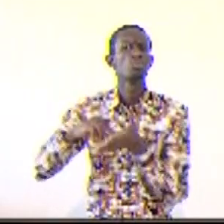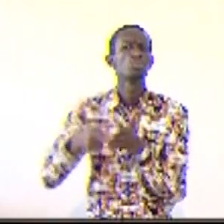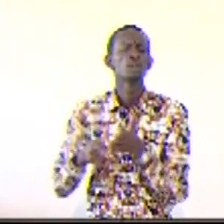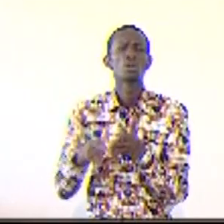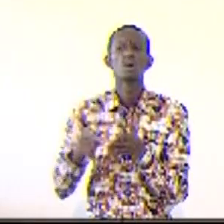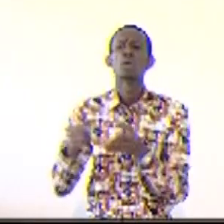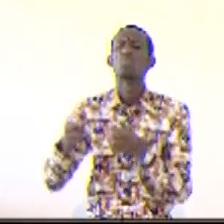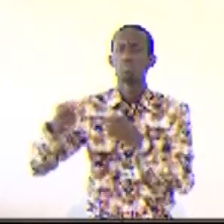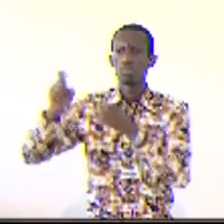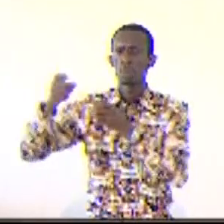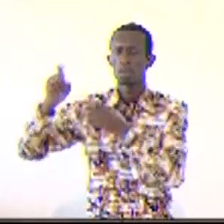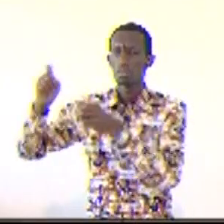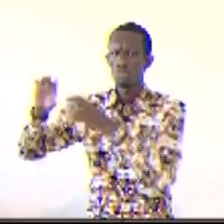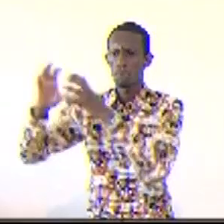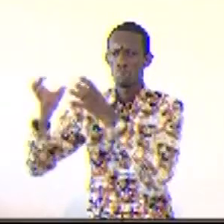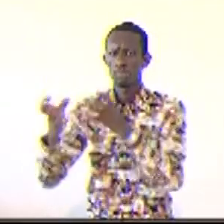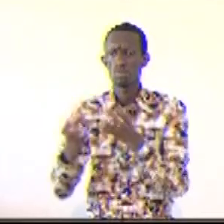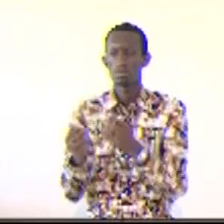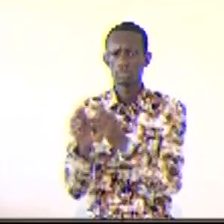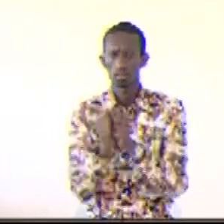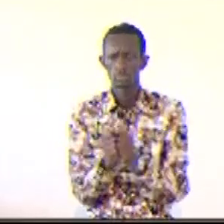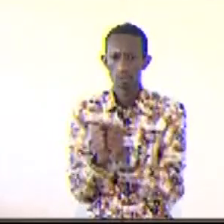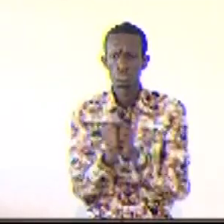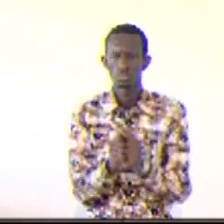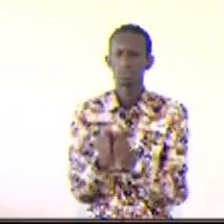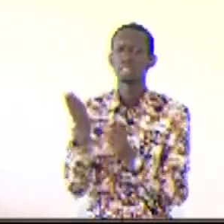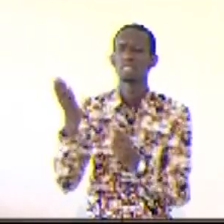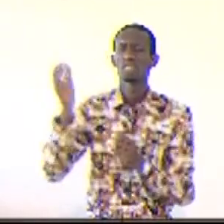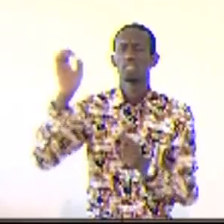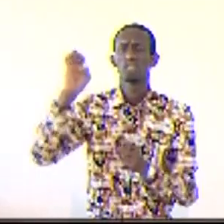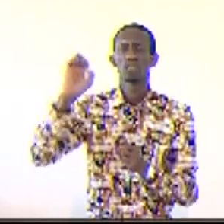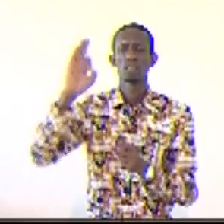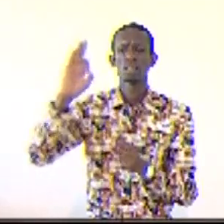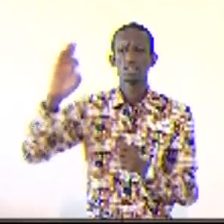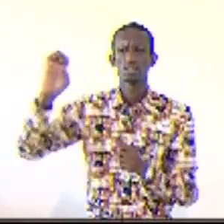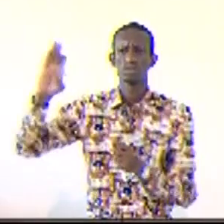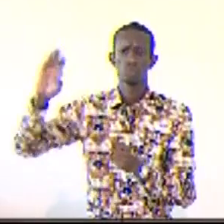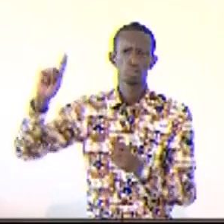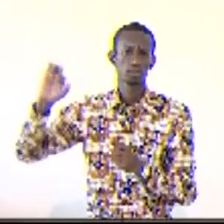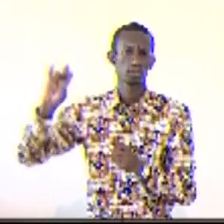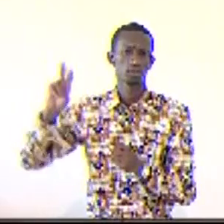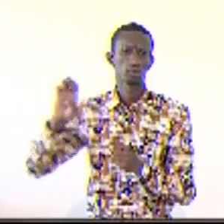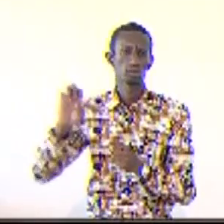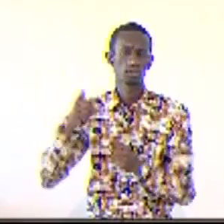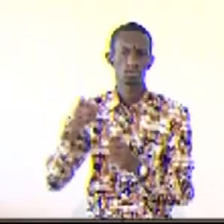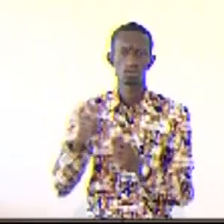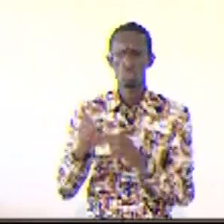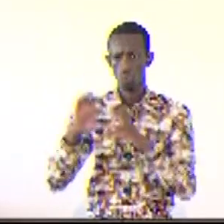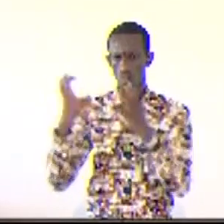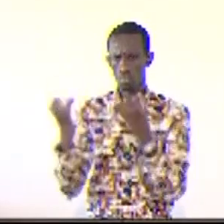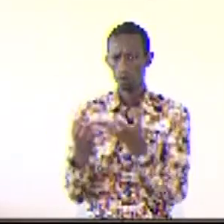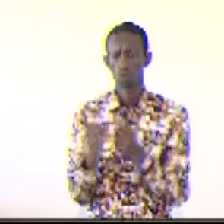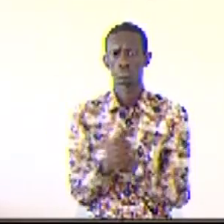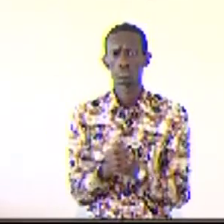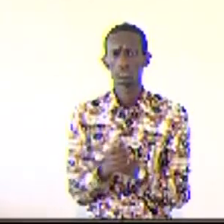together. And as a result of that, effective collisions taking place, the reaction will be faster.